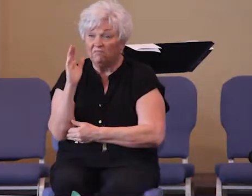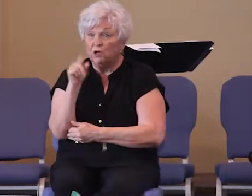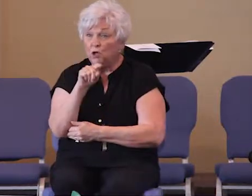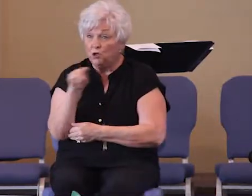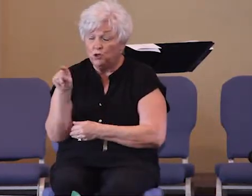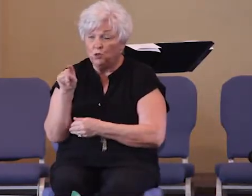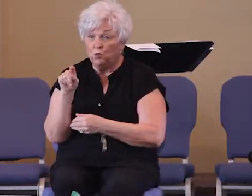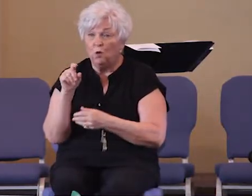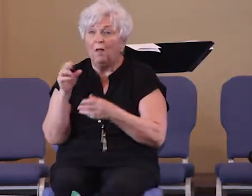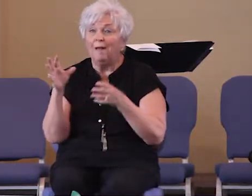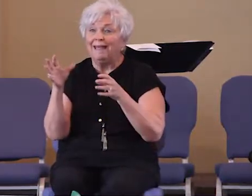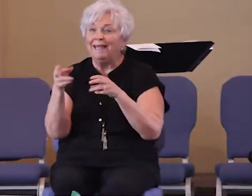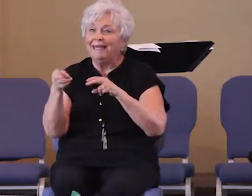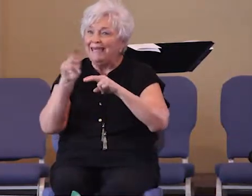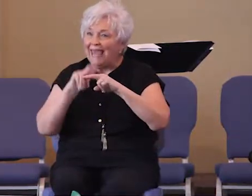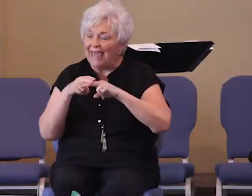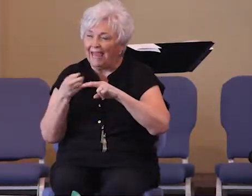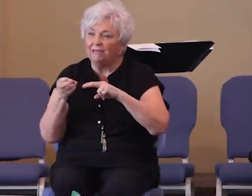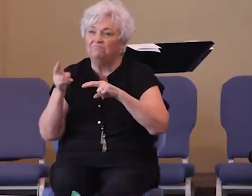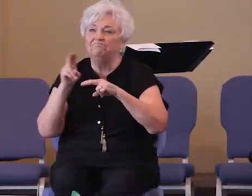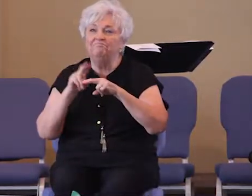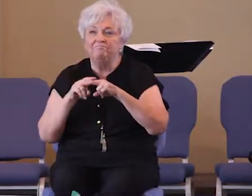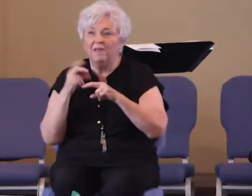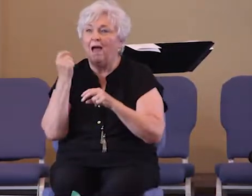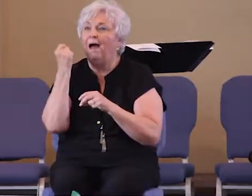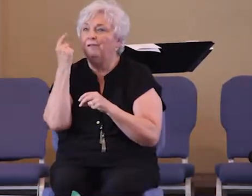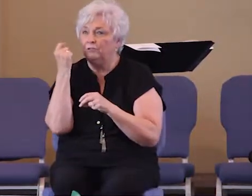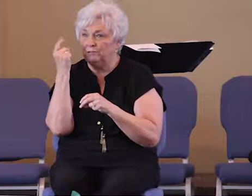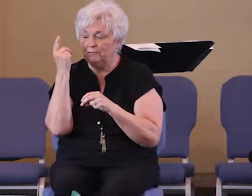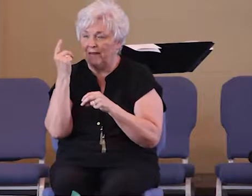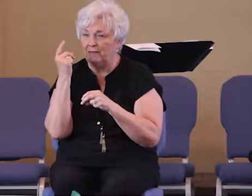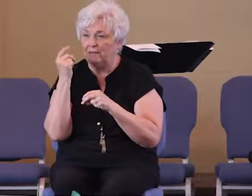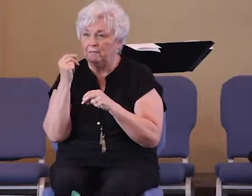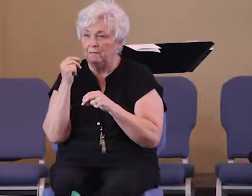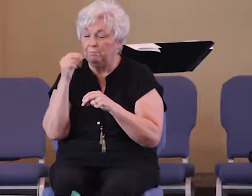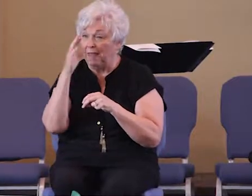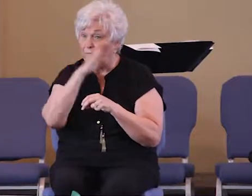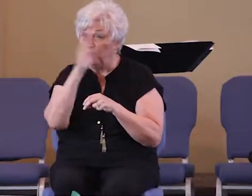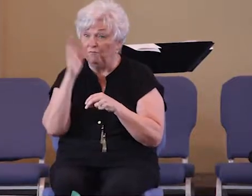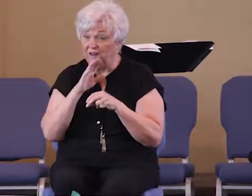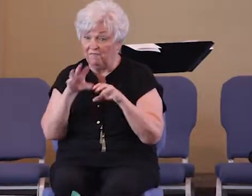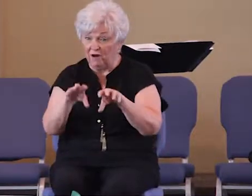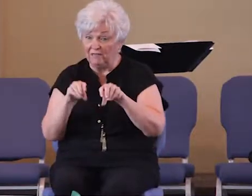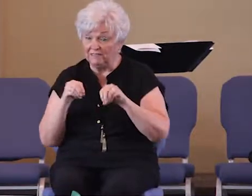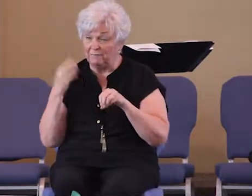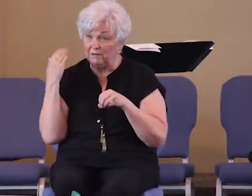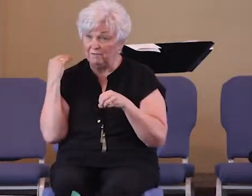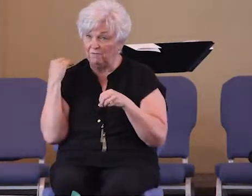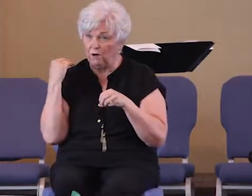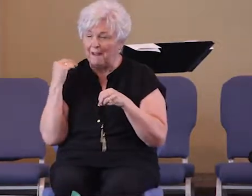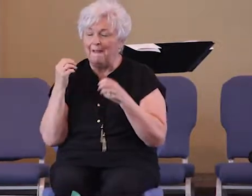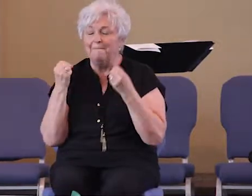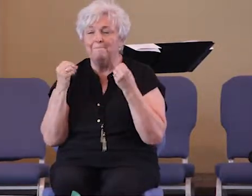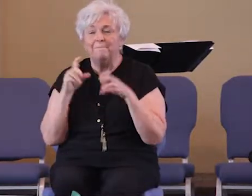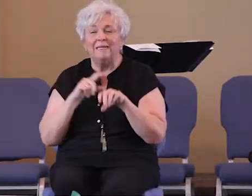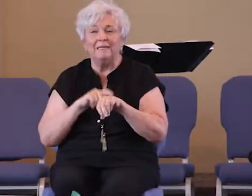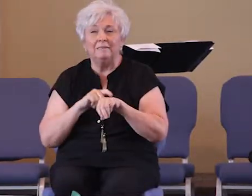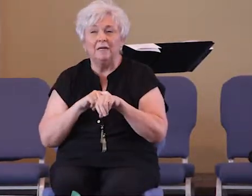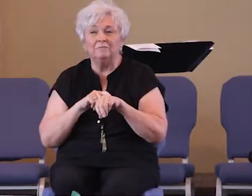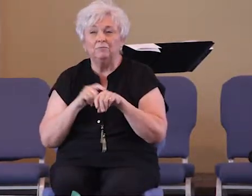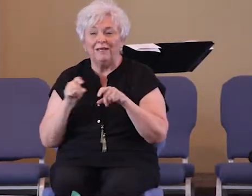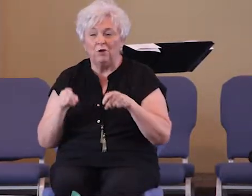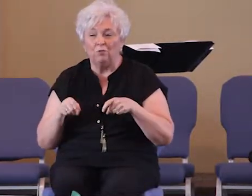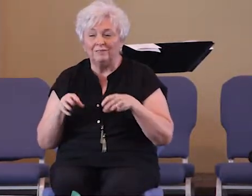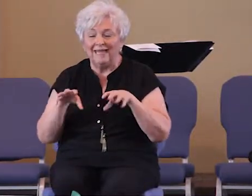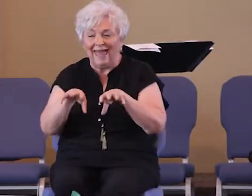understanding in things that you might not have ever accepted. Because a lot of times we don't accept the Word of God as He presents it.